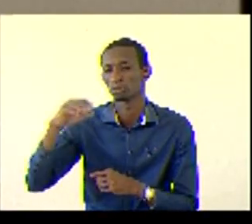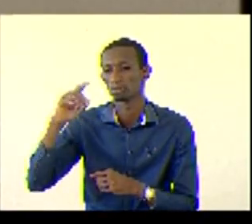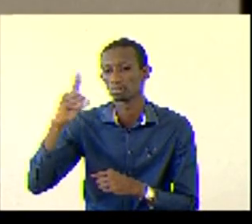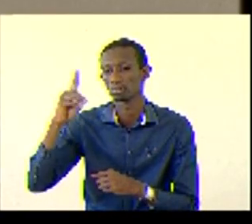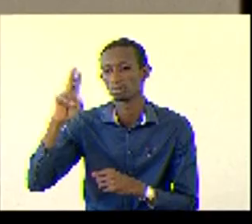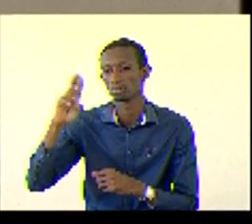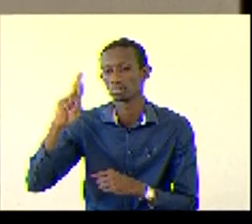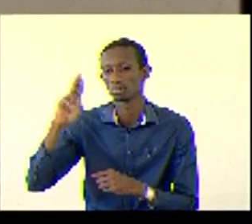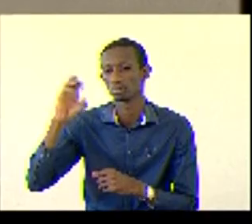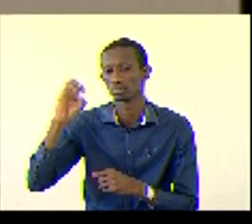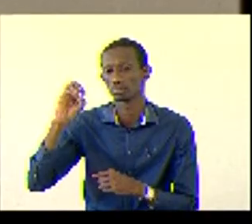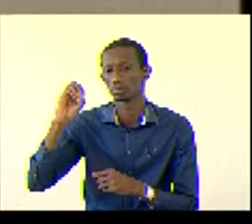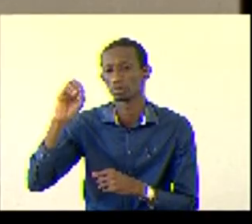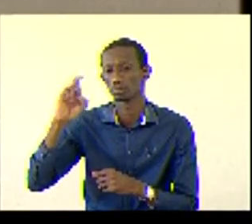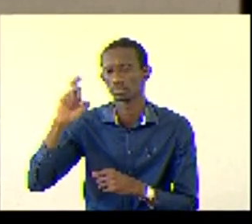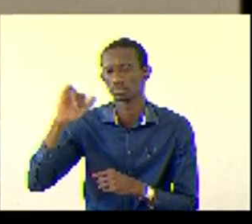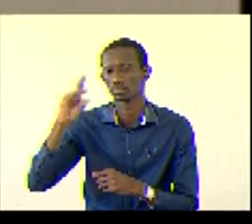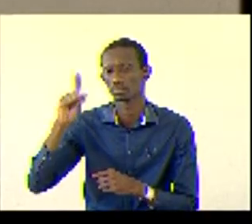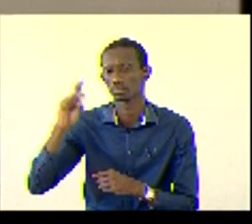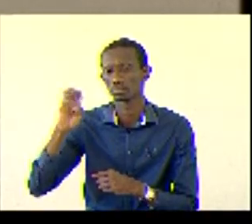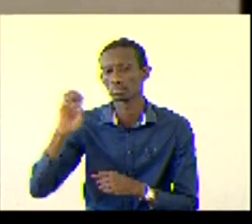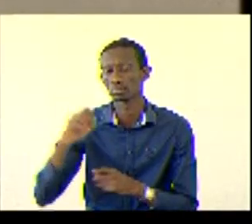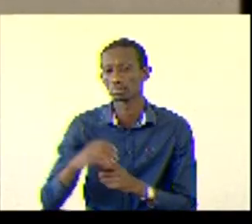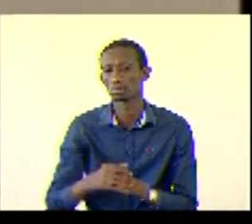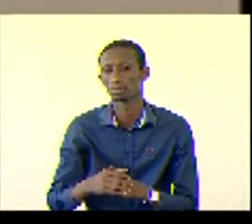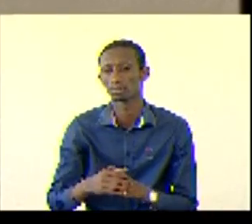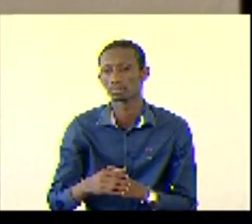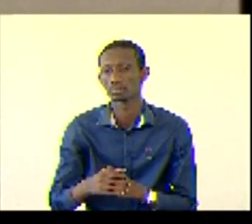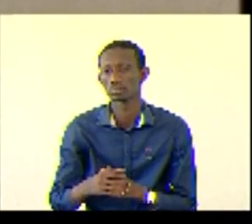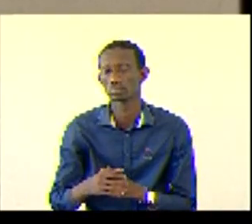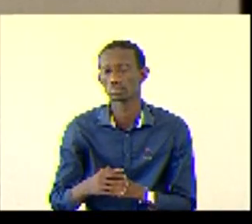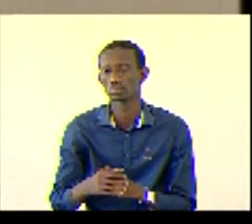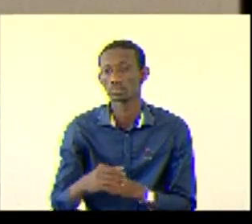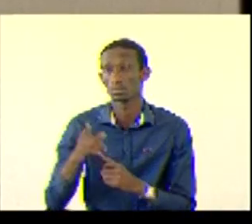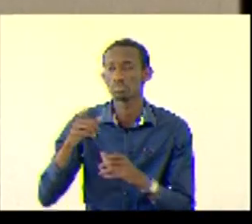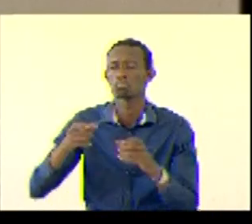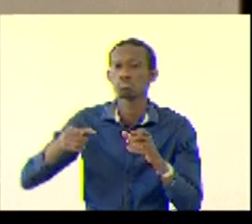in this flask, hydrogen peroxide being added.